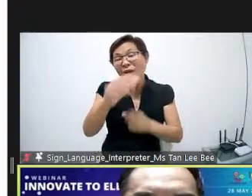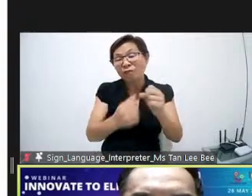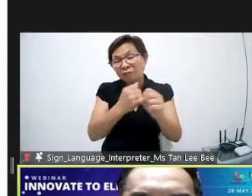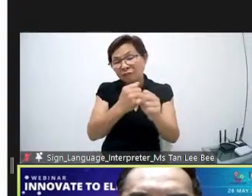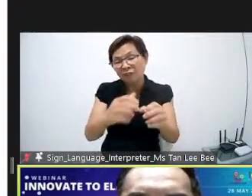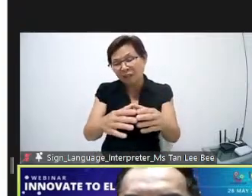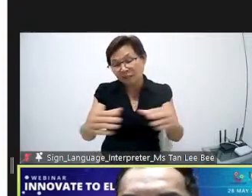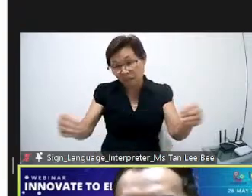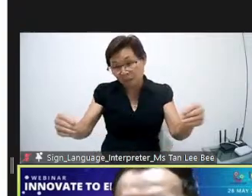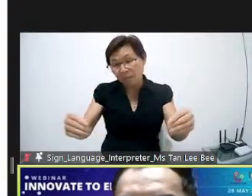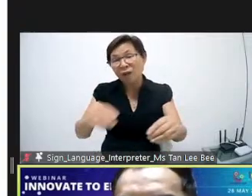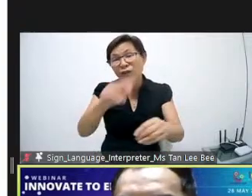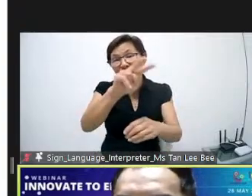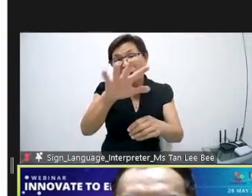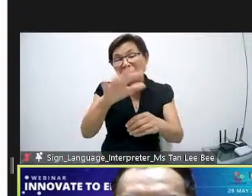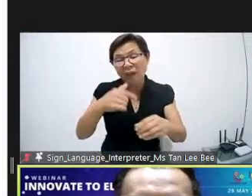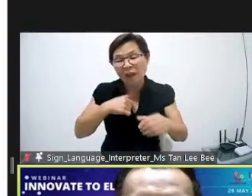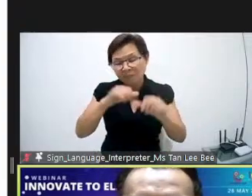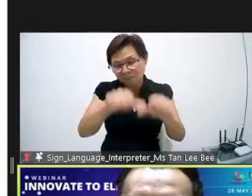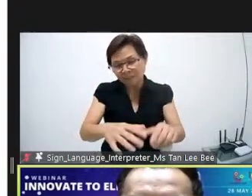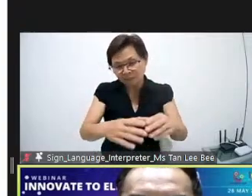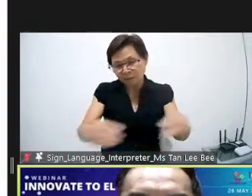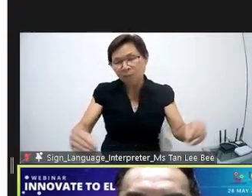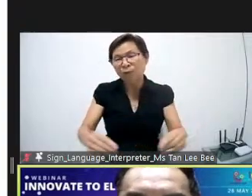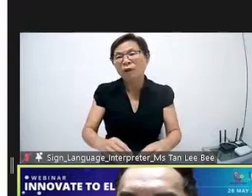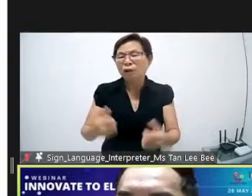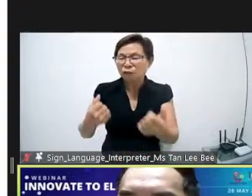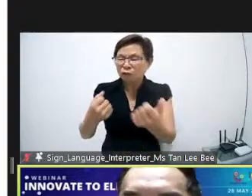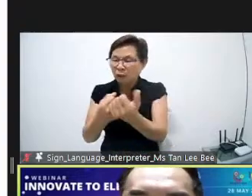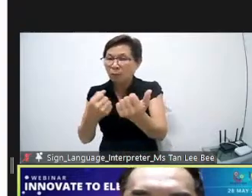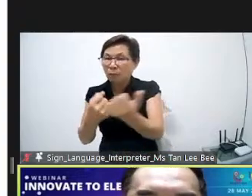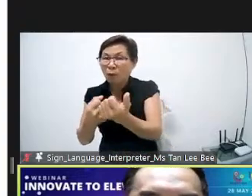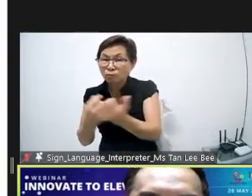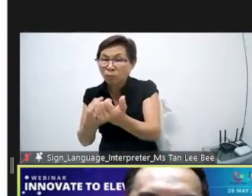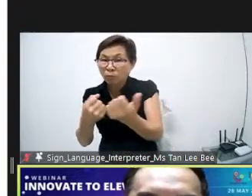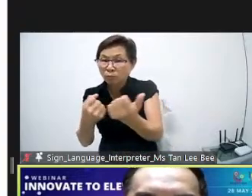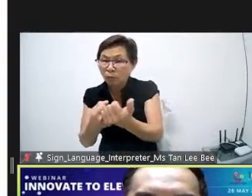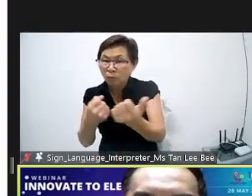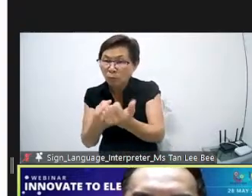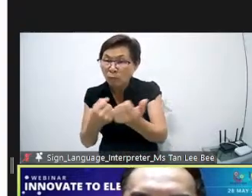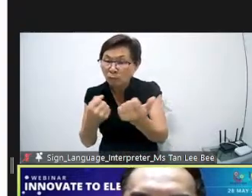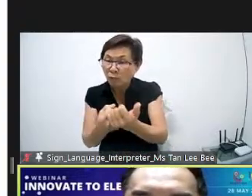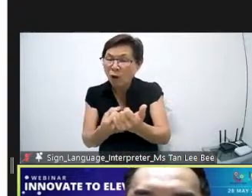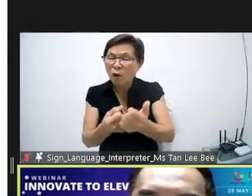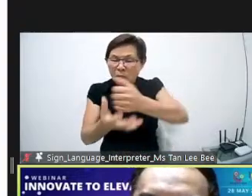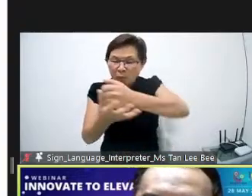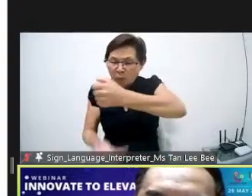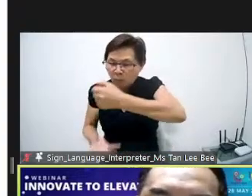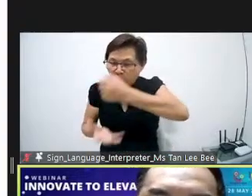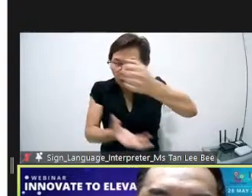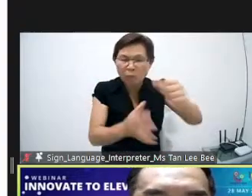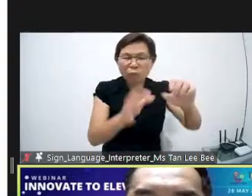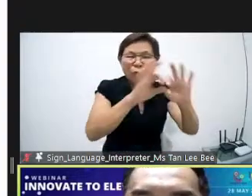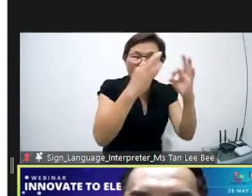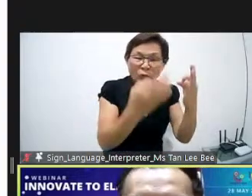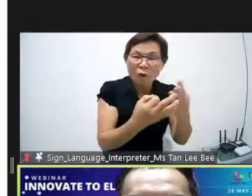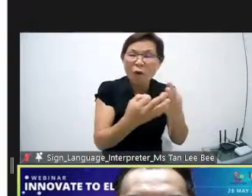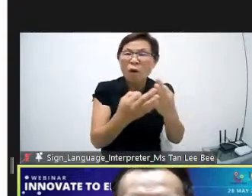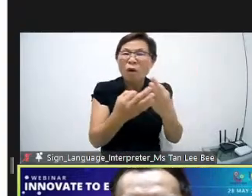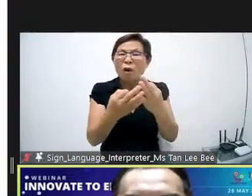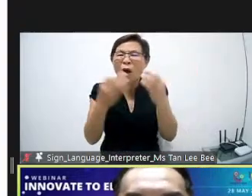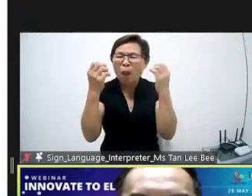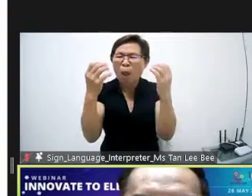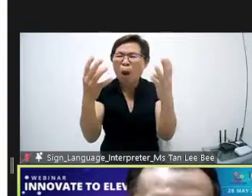so-called quite well established. All the support systems, all the support funds to the family level, they have a lot